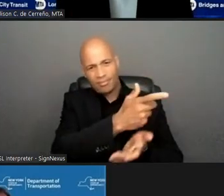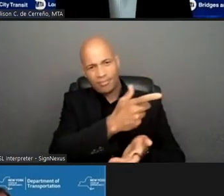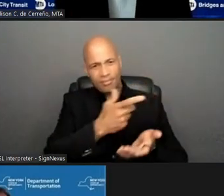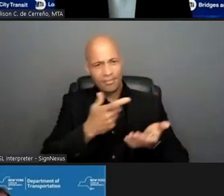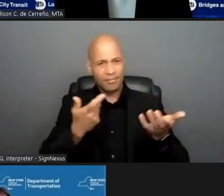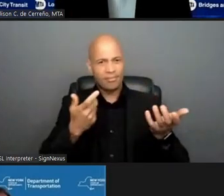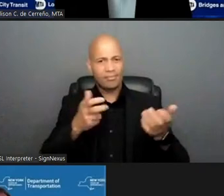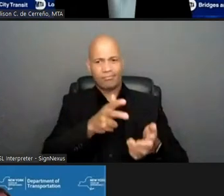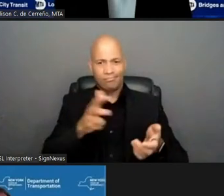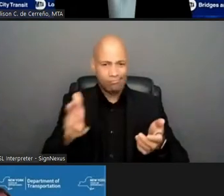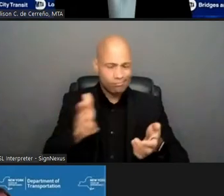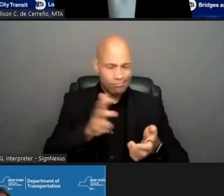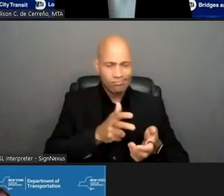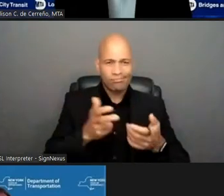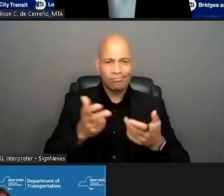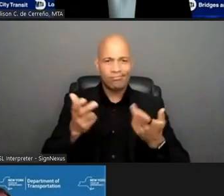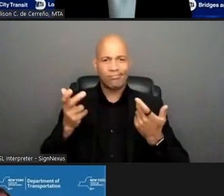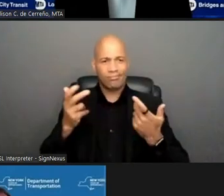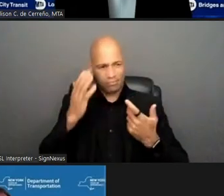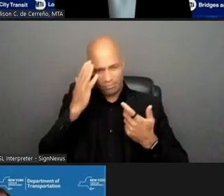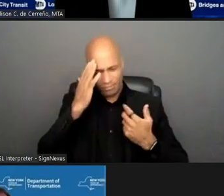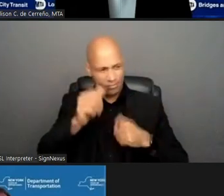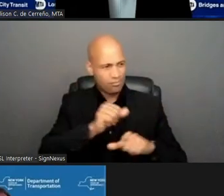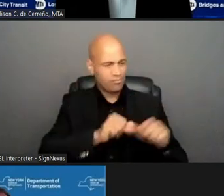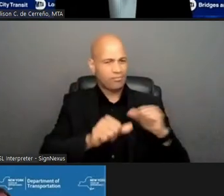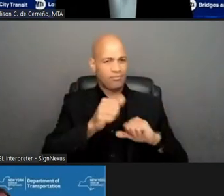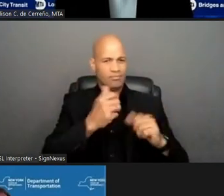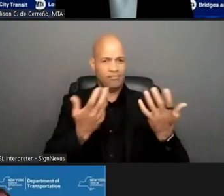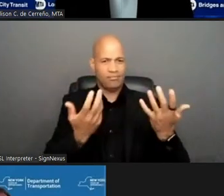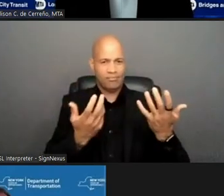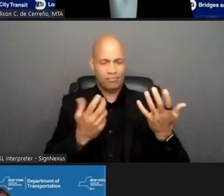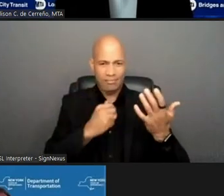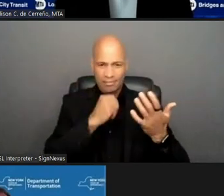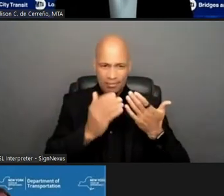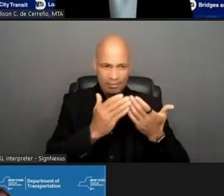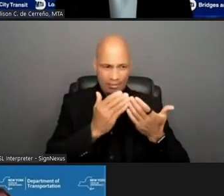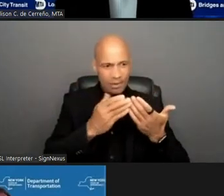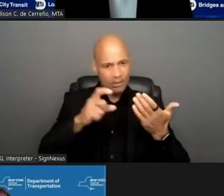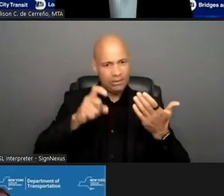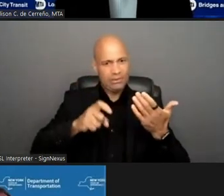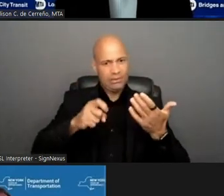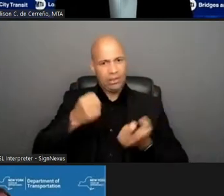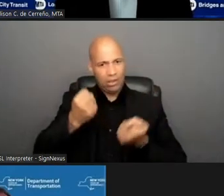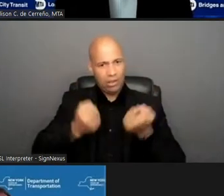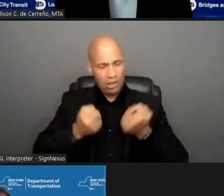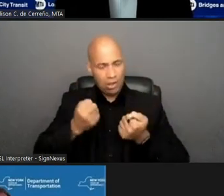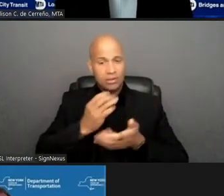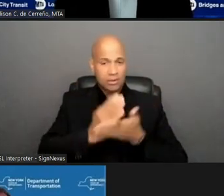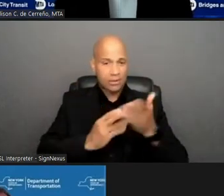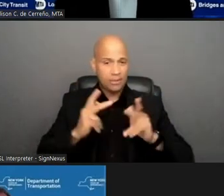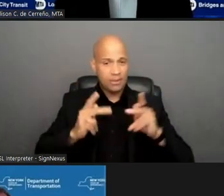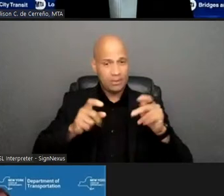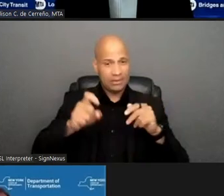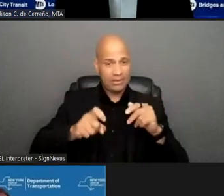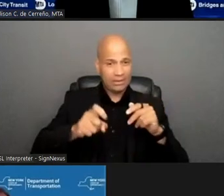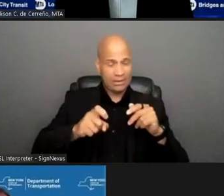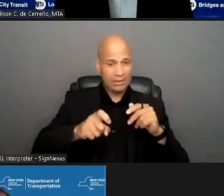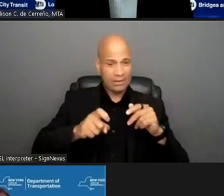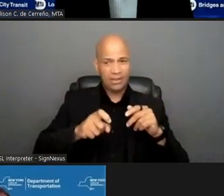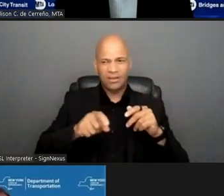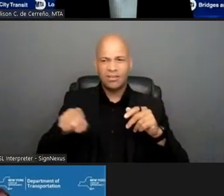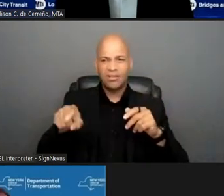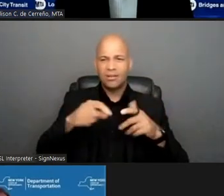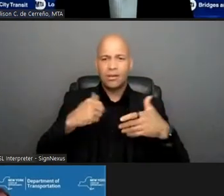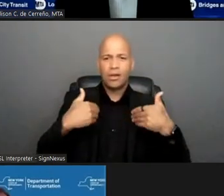parking and all that stuff and we know each other and we need cars some people need cars your privileged young